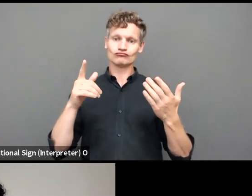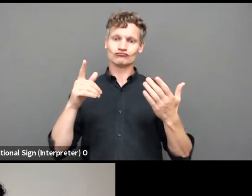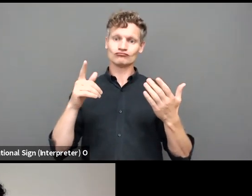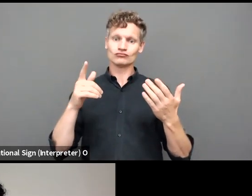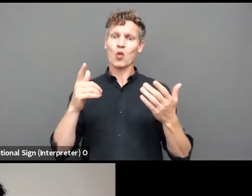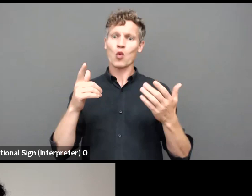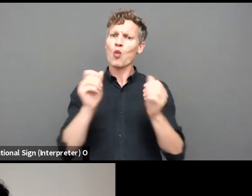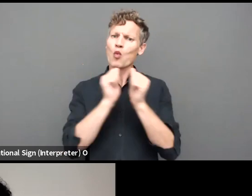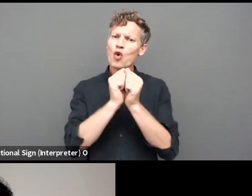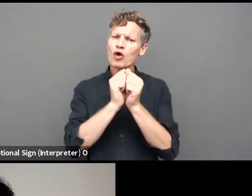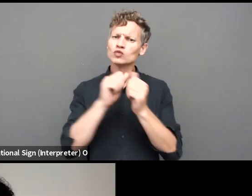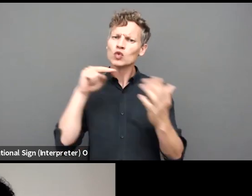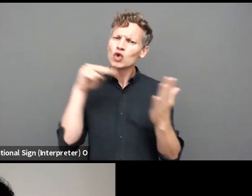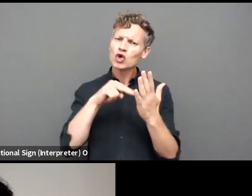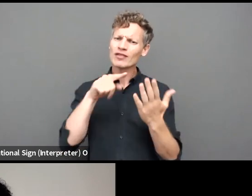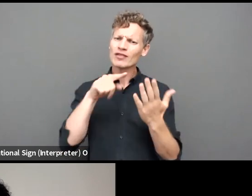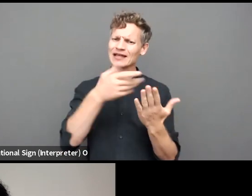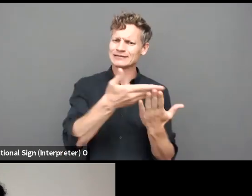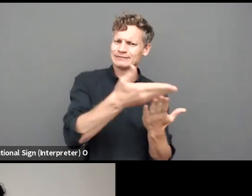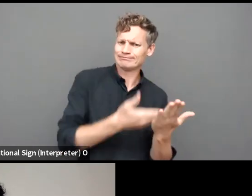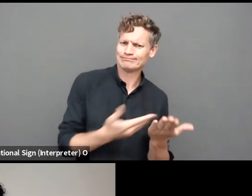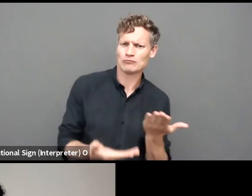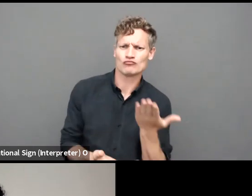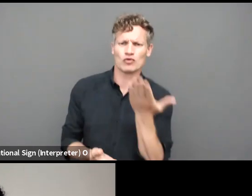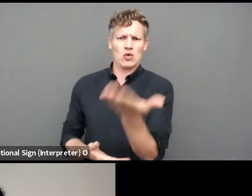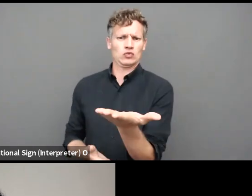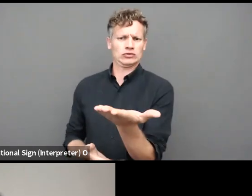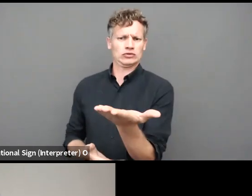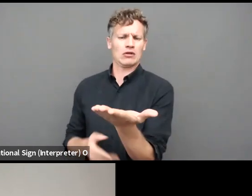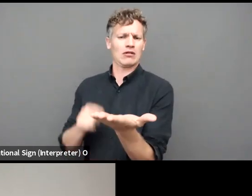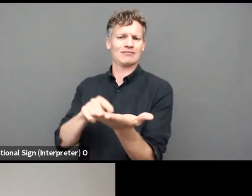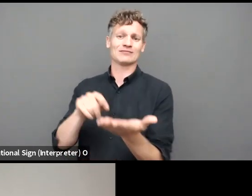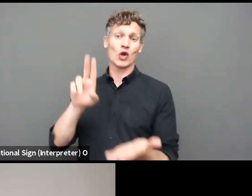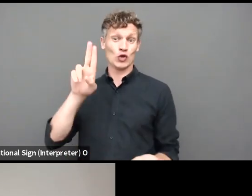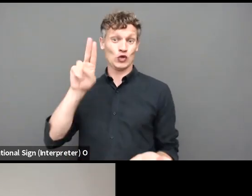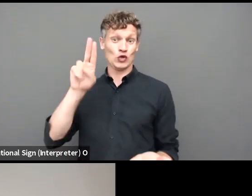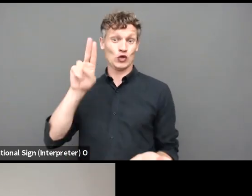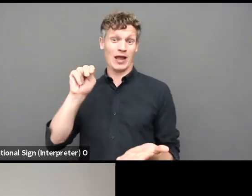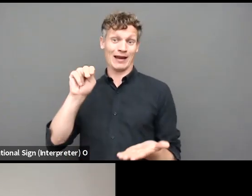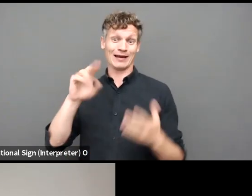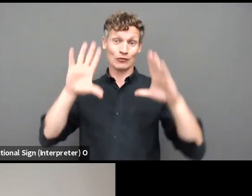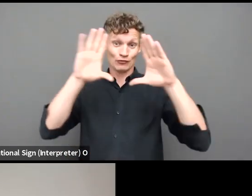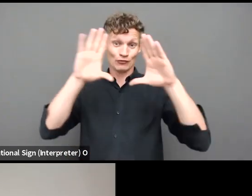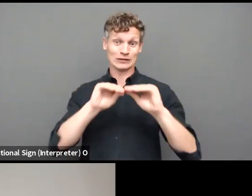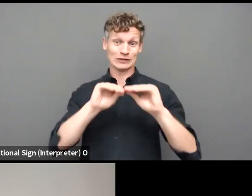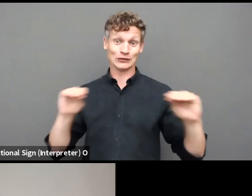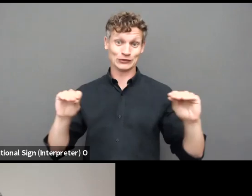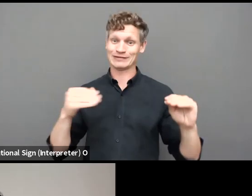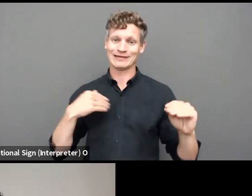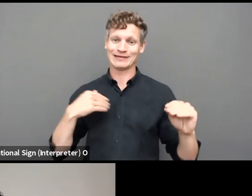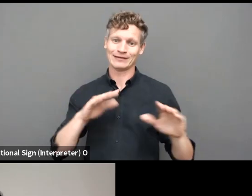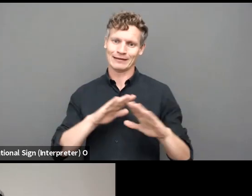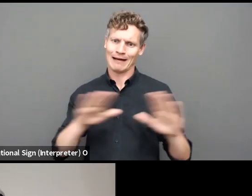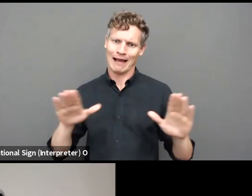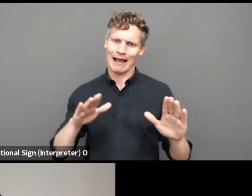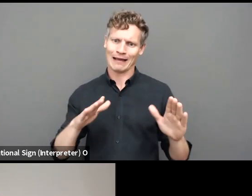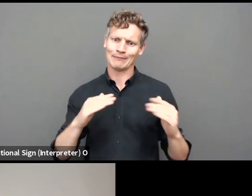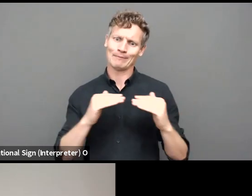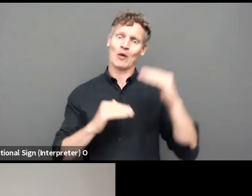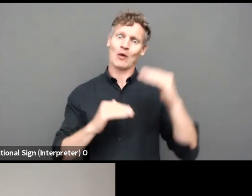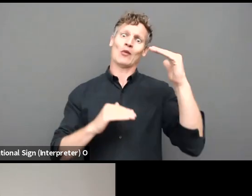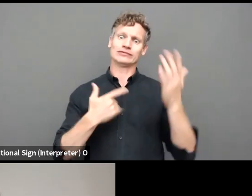It's not something I would normally recommend that people look at UN resolutions, because it makes a lot of the key points that have been made in the panel